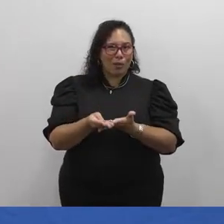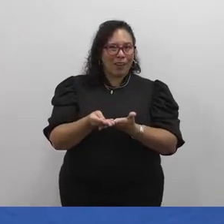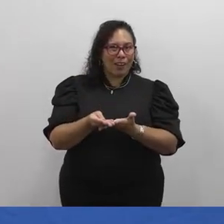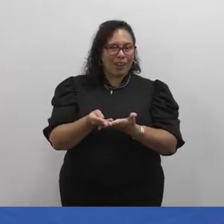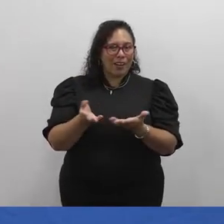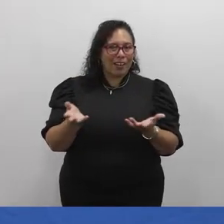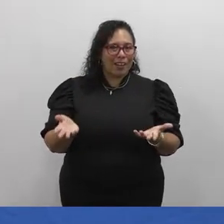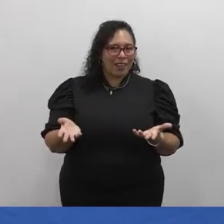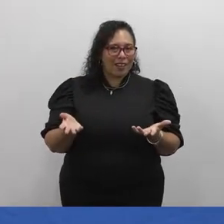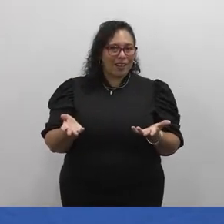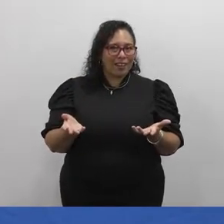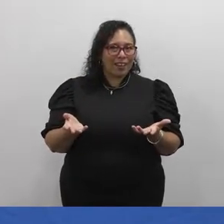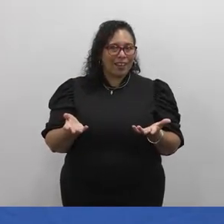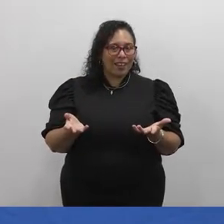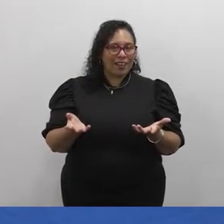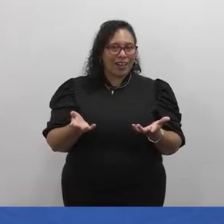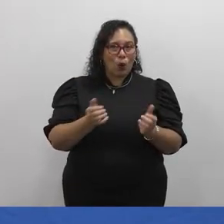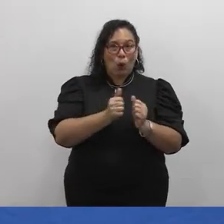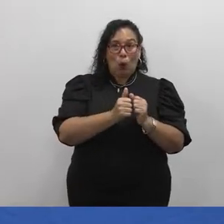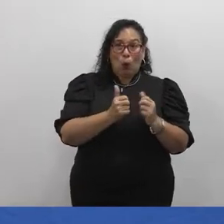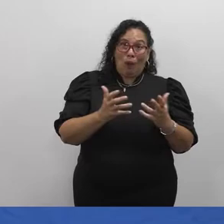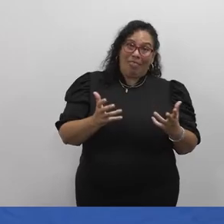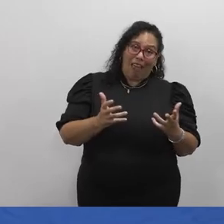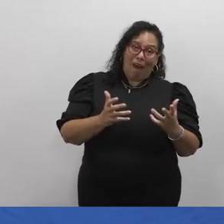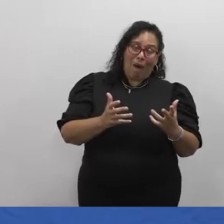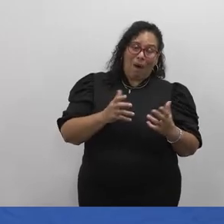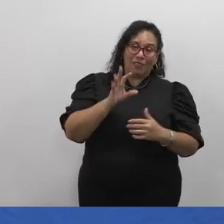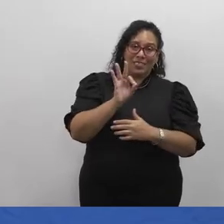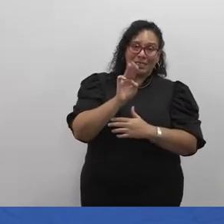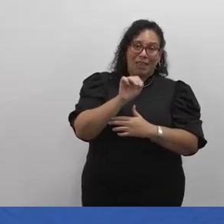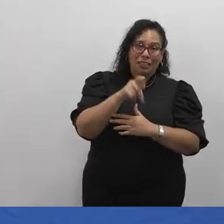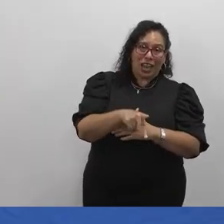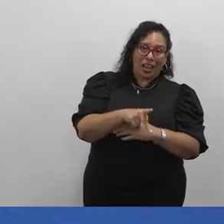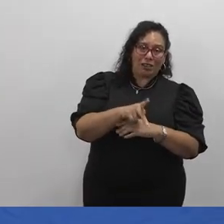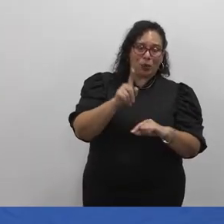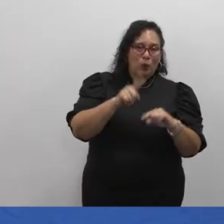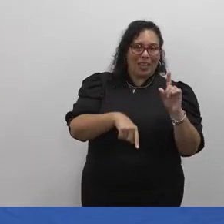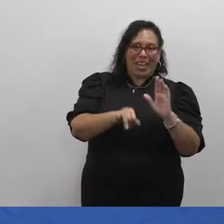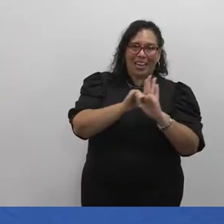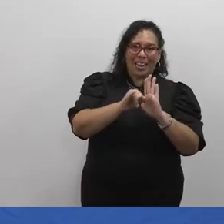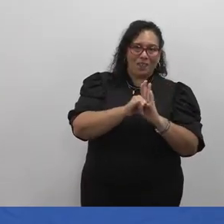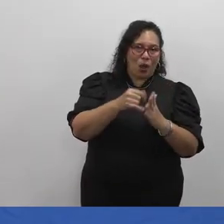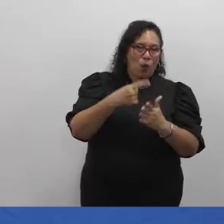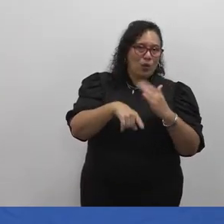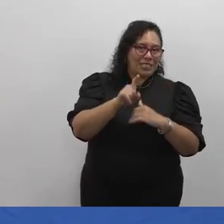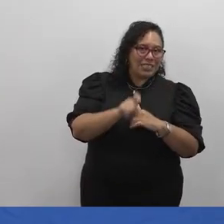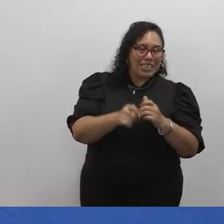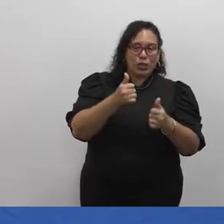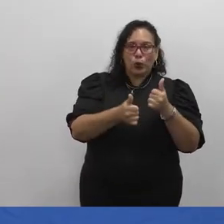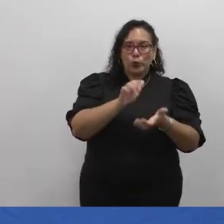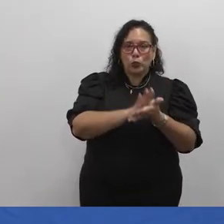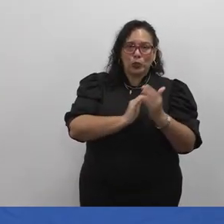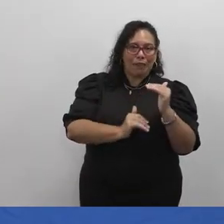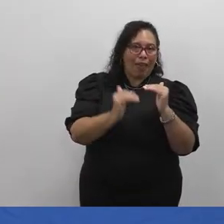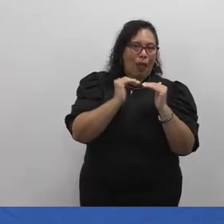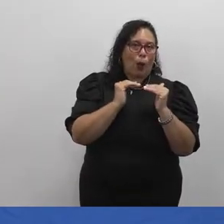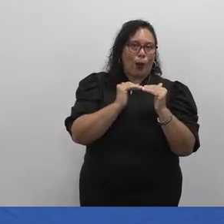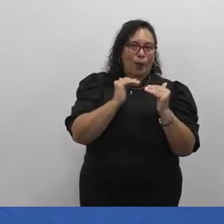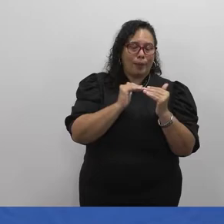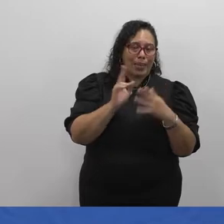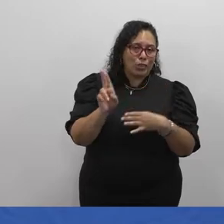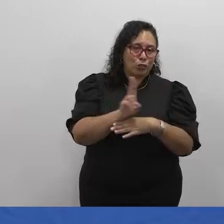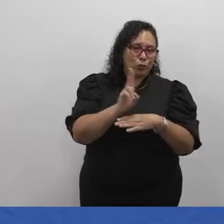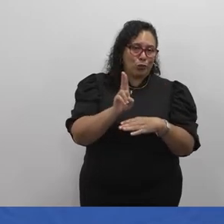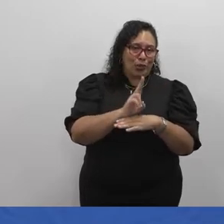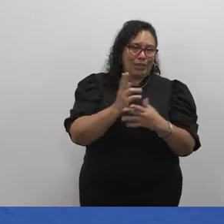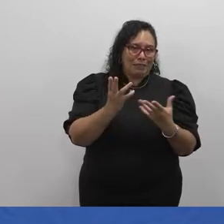hand, without this facilities master plan, we have no way of identifying what's needed at what schools equitably to be able to